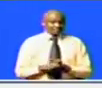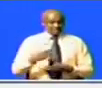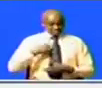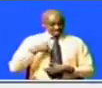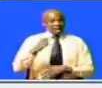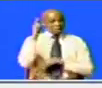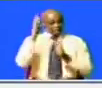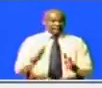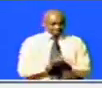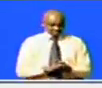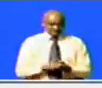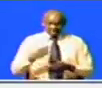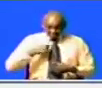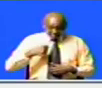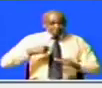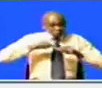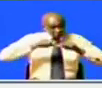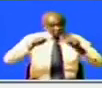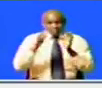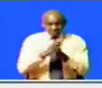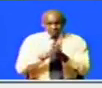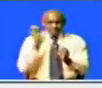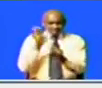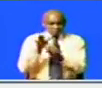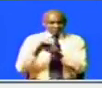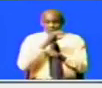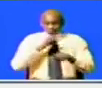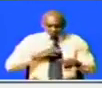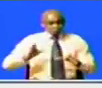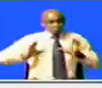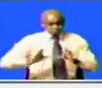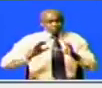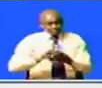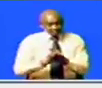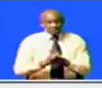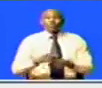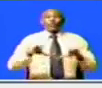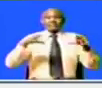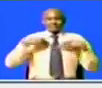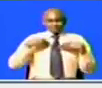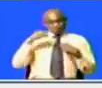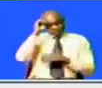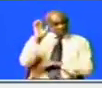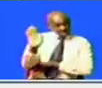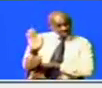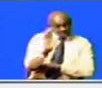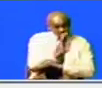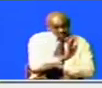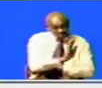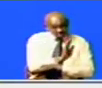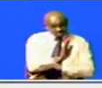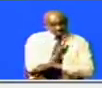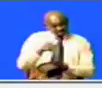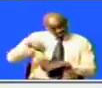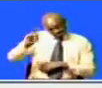lawyer, I cannot continue to be pushed by majority commissioners to accept legal opinions that serve